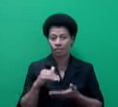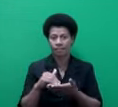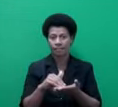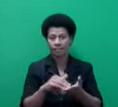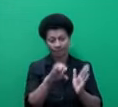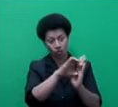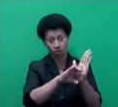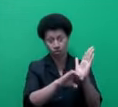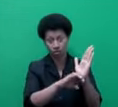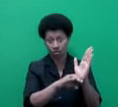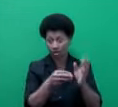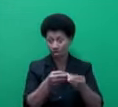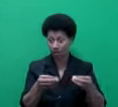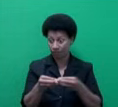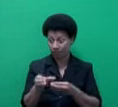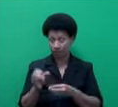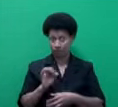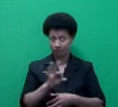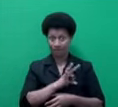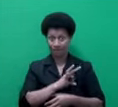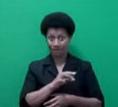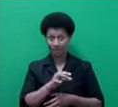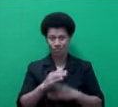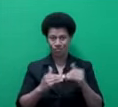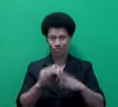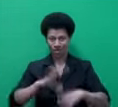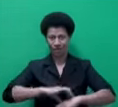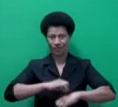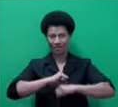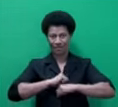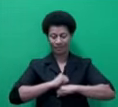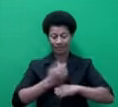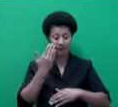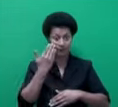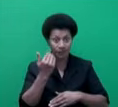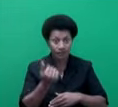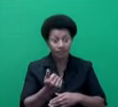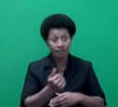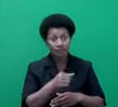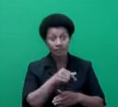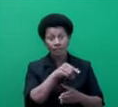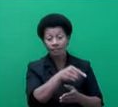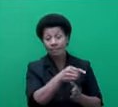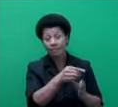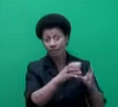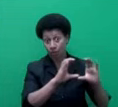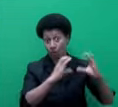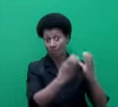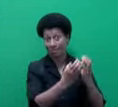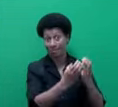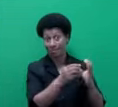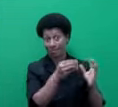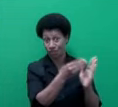constitutional officers, sir. We do it on a daily basis, and the findings by the standing committee actually vindicates